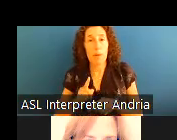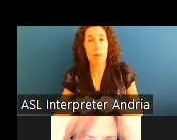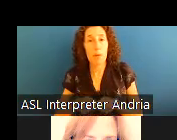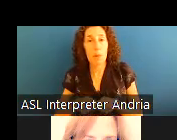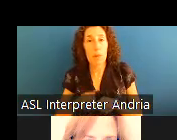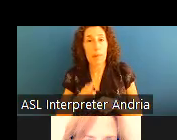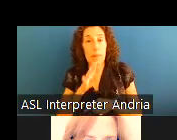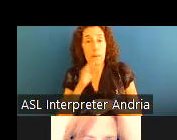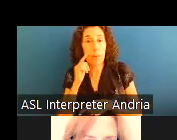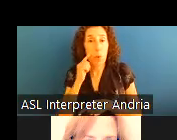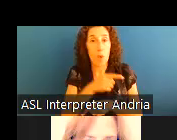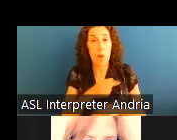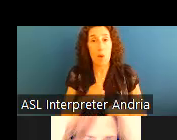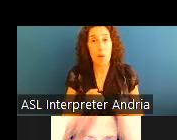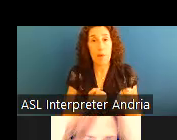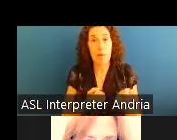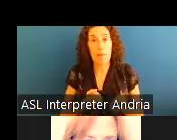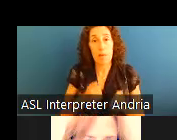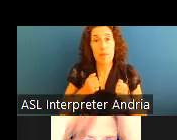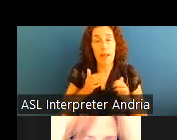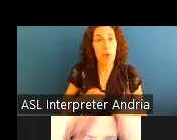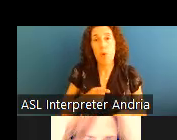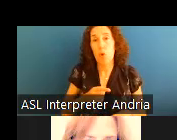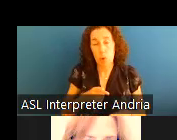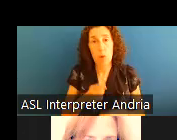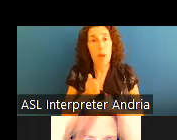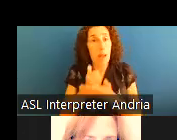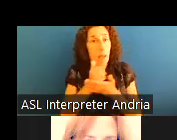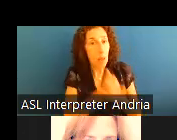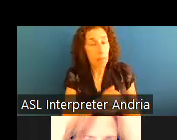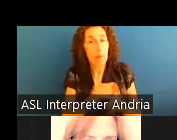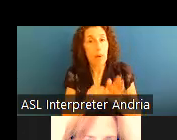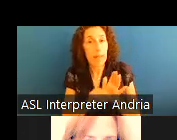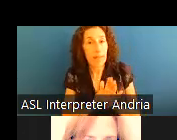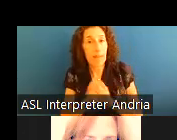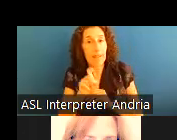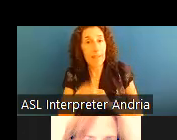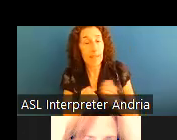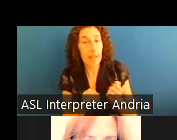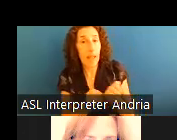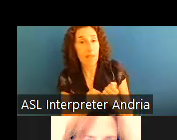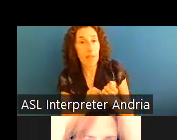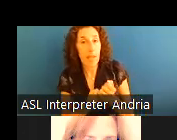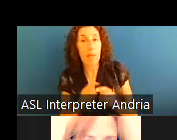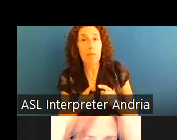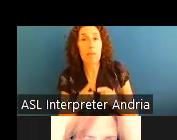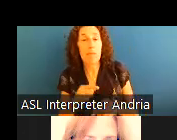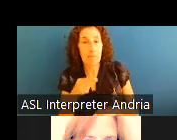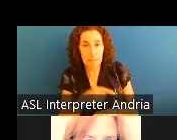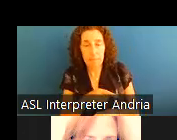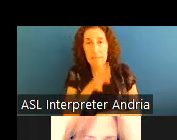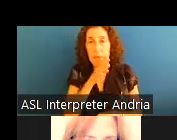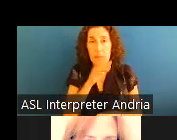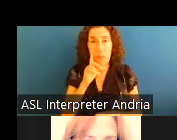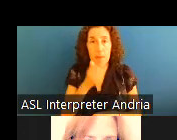identify needs and advocate for those needs with them. We want to know our agency's resources,